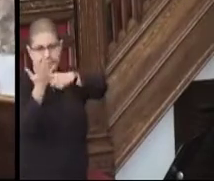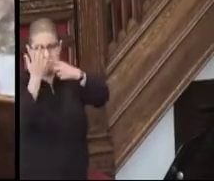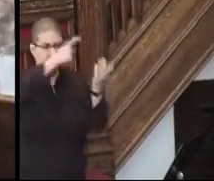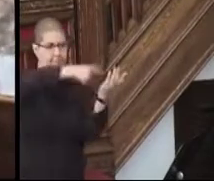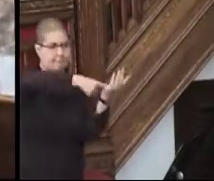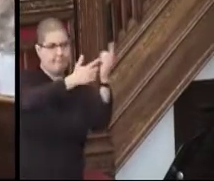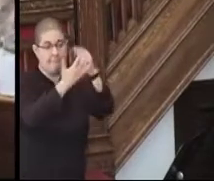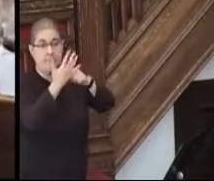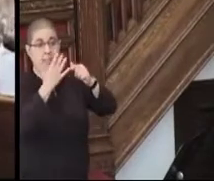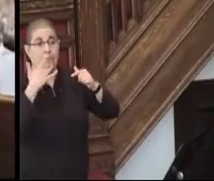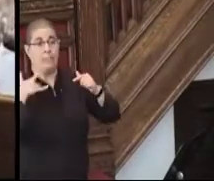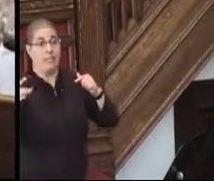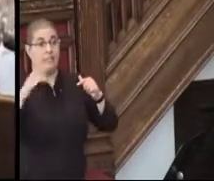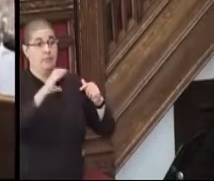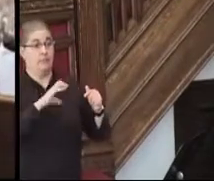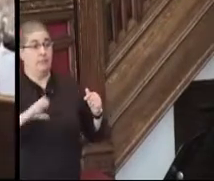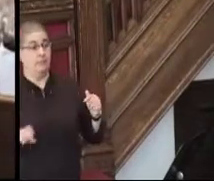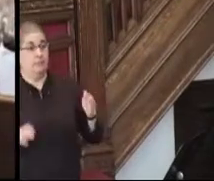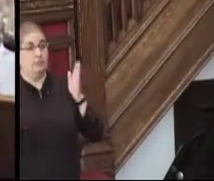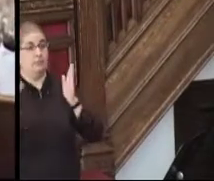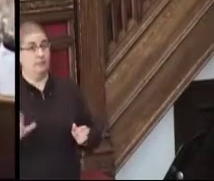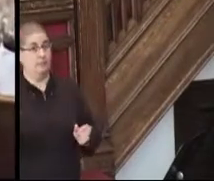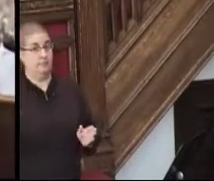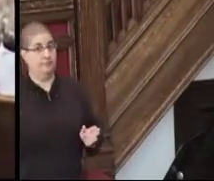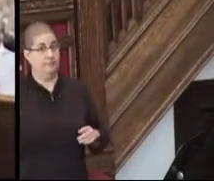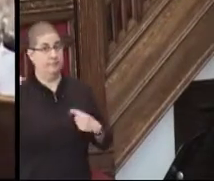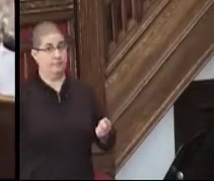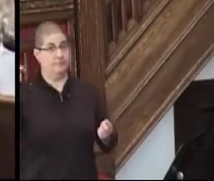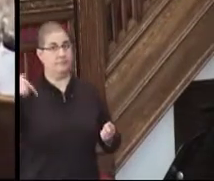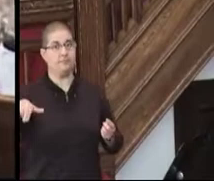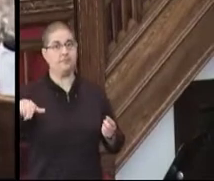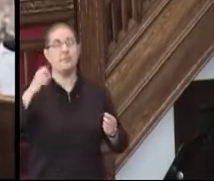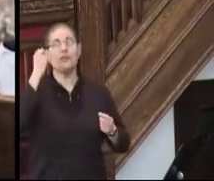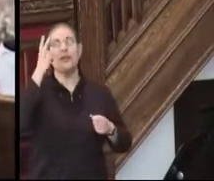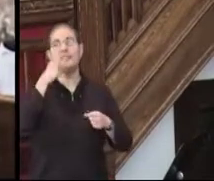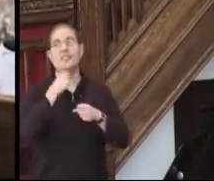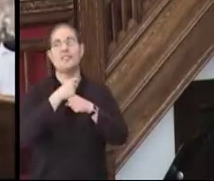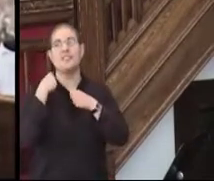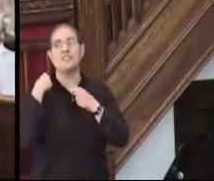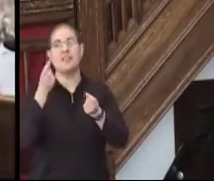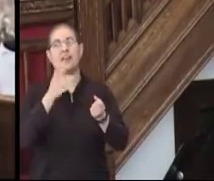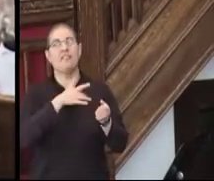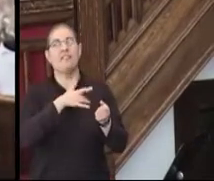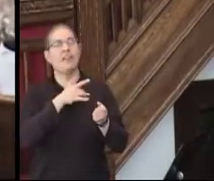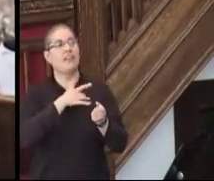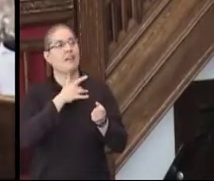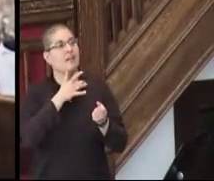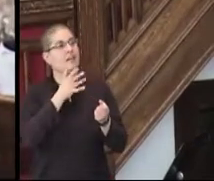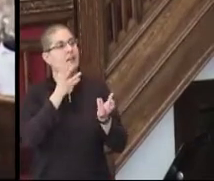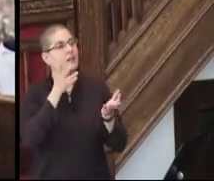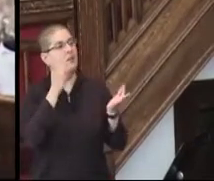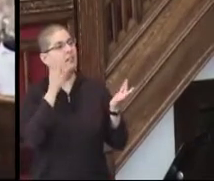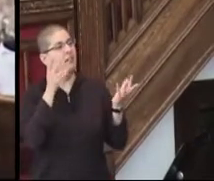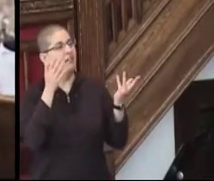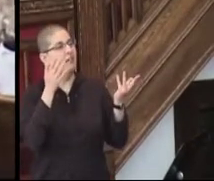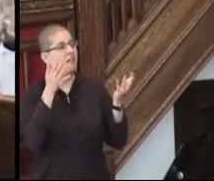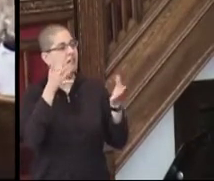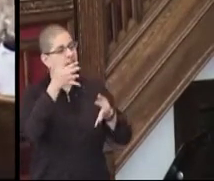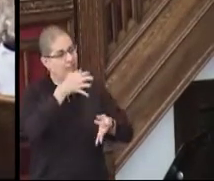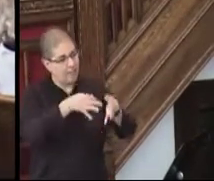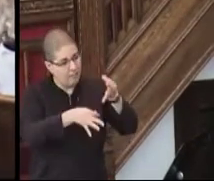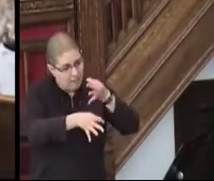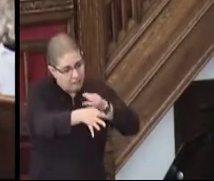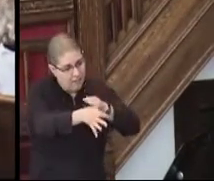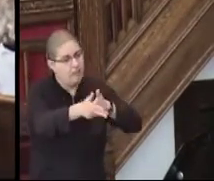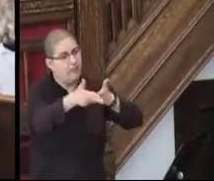the traditional view of Christianity over the last 1,000 years or so has been a theory that we call substitutionary atonement, which boils